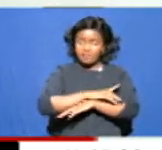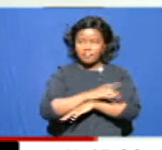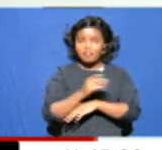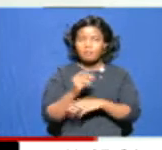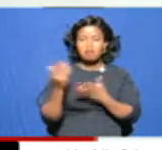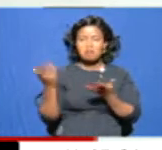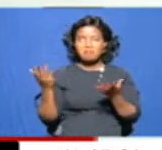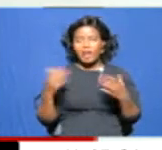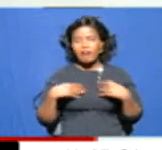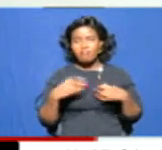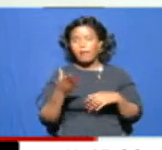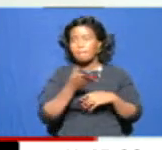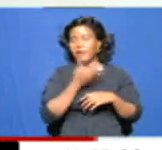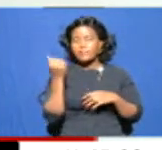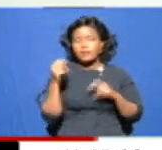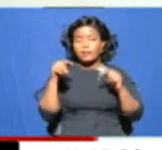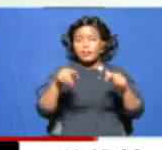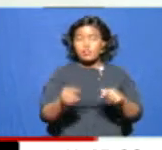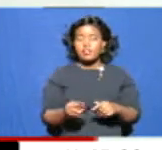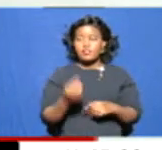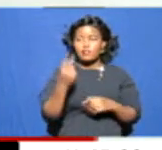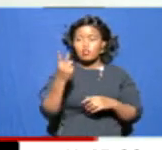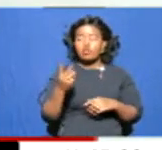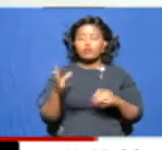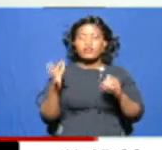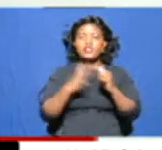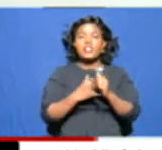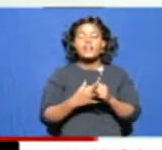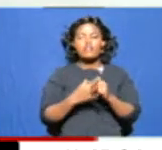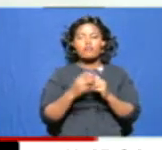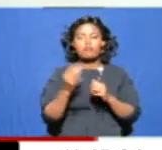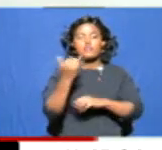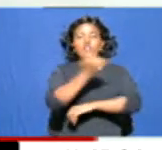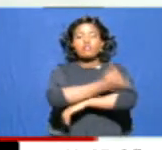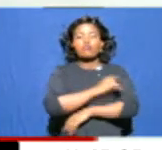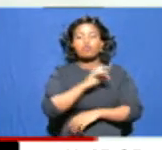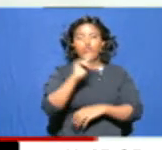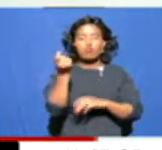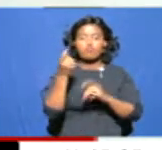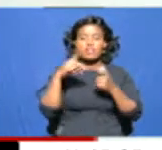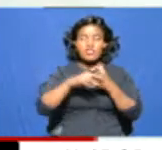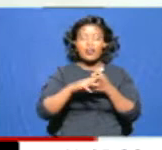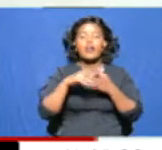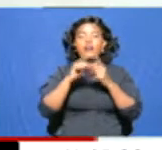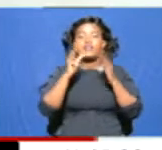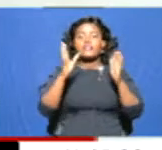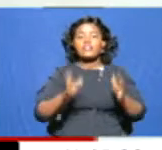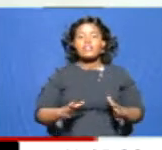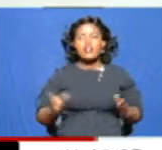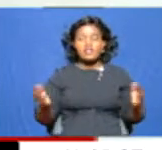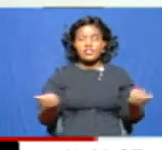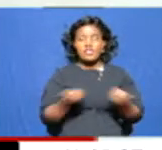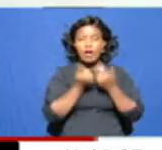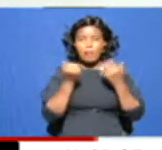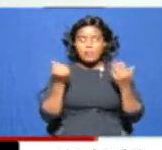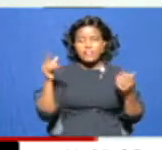the 28th Institution of Kenya Engineers Conference taking place here in Mombasa. Back to